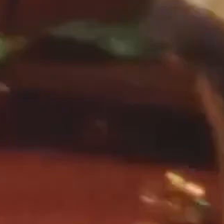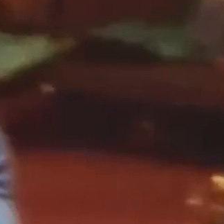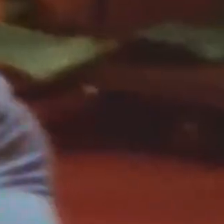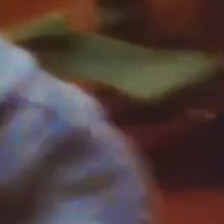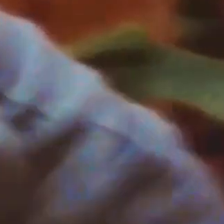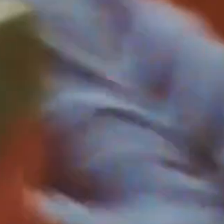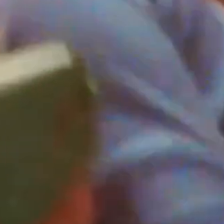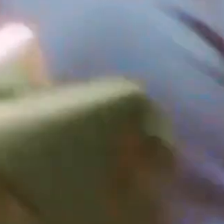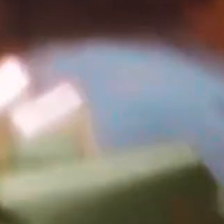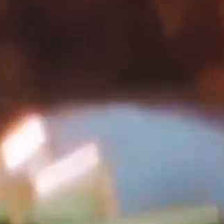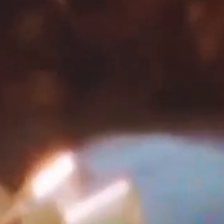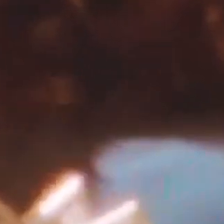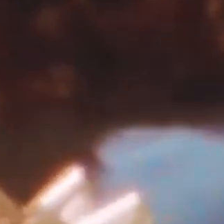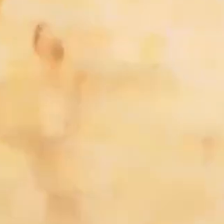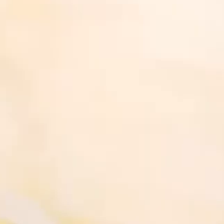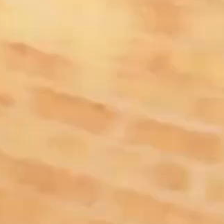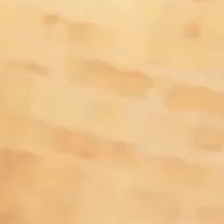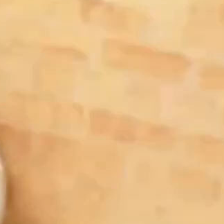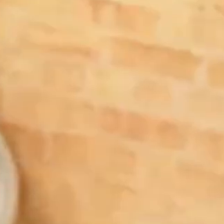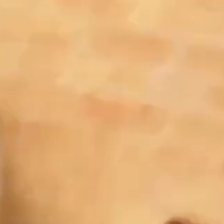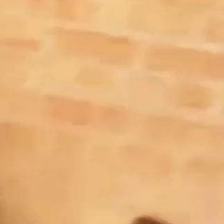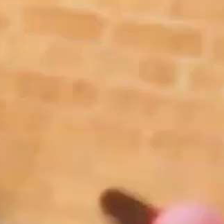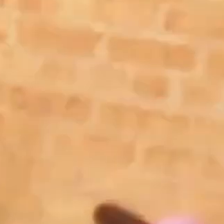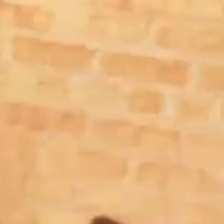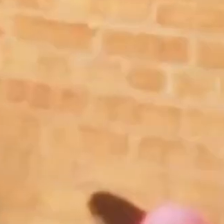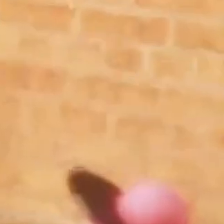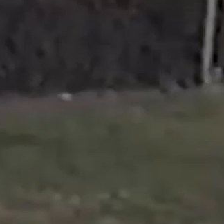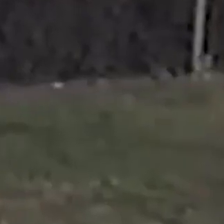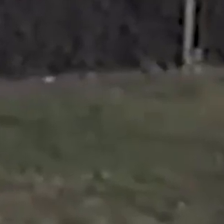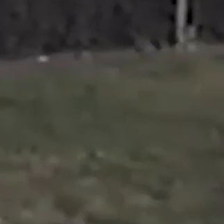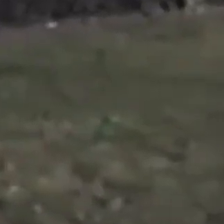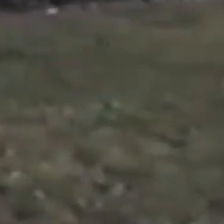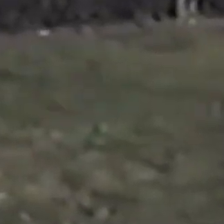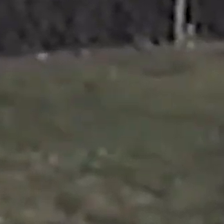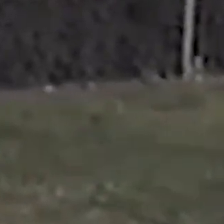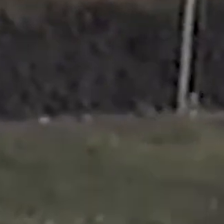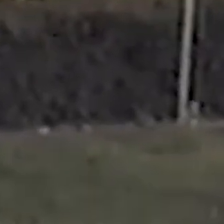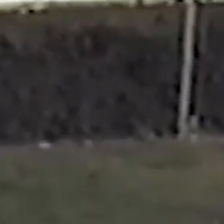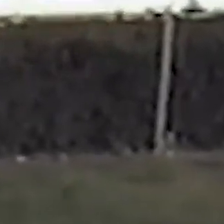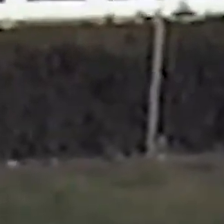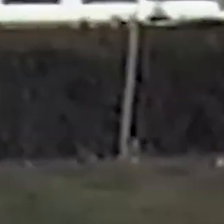There was a family. They played together and laughed together.